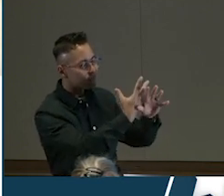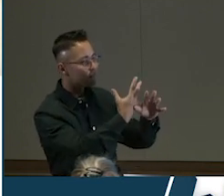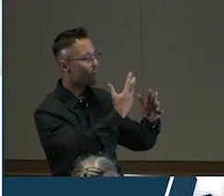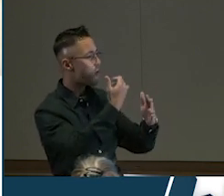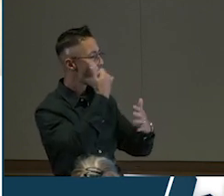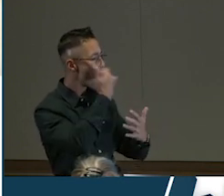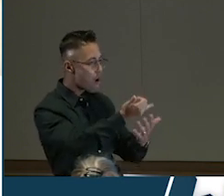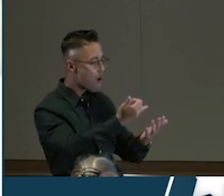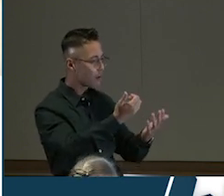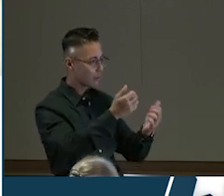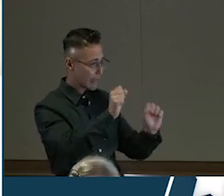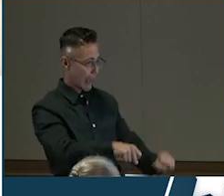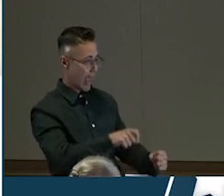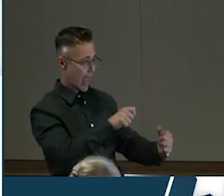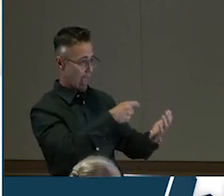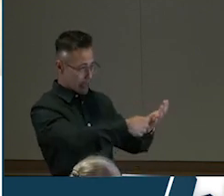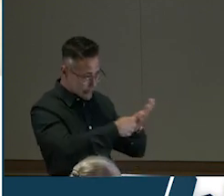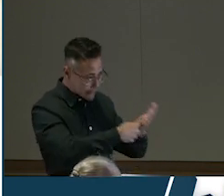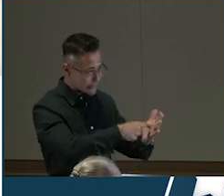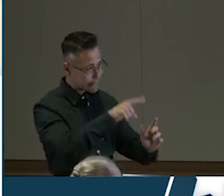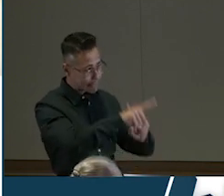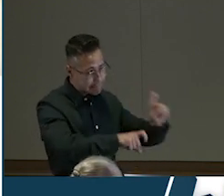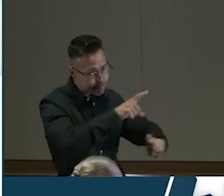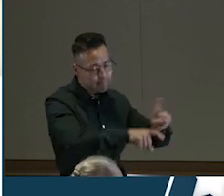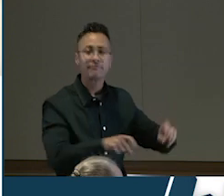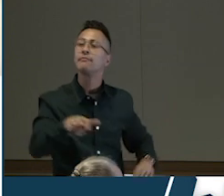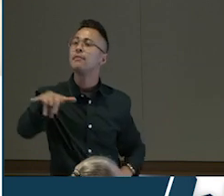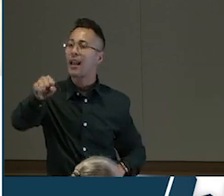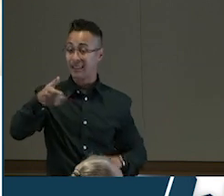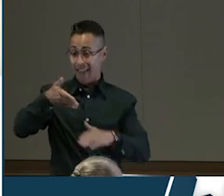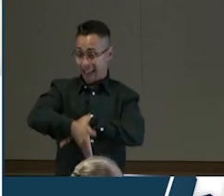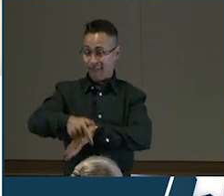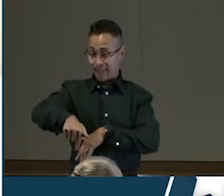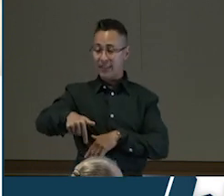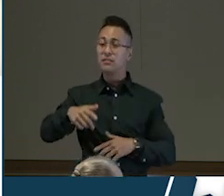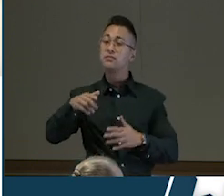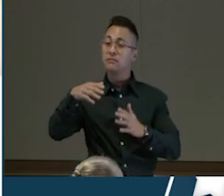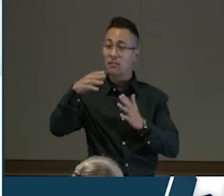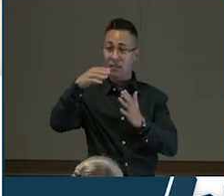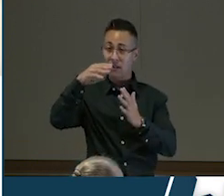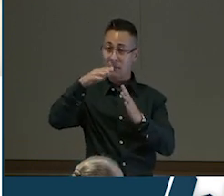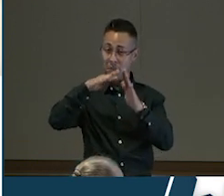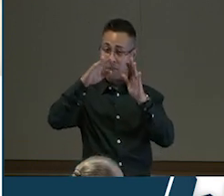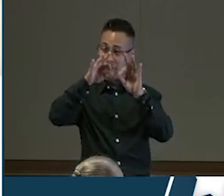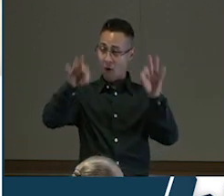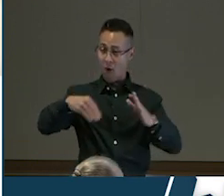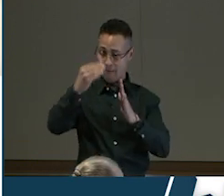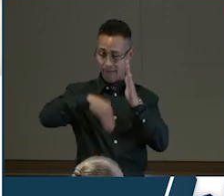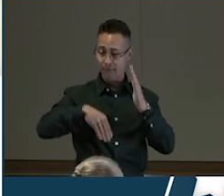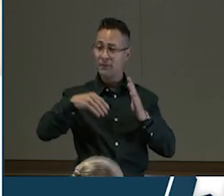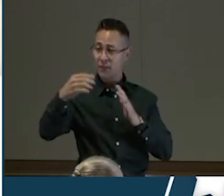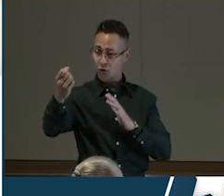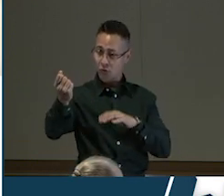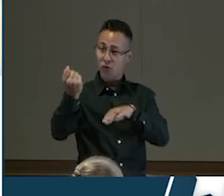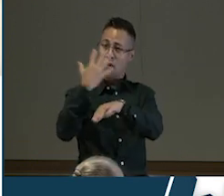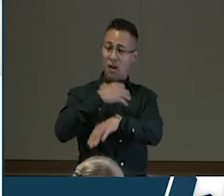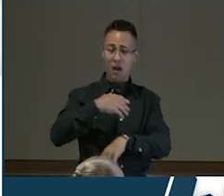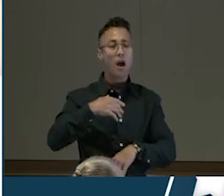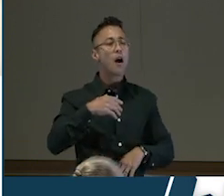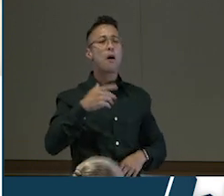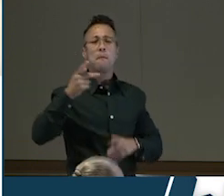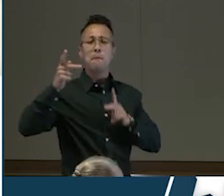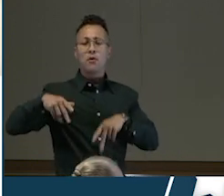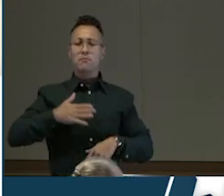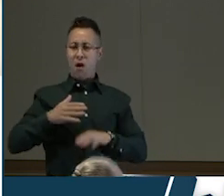into? Yes, after this, all the forms that everybody's handing out, if you submit them, Coley in my office is going to reach out to make sure we